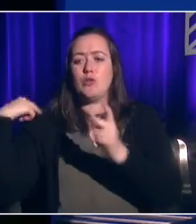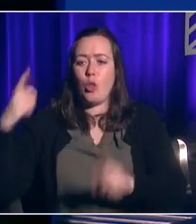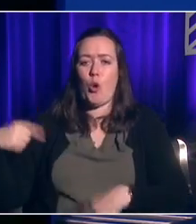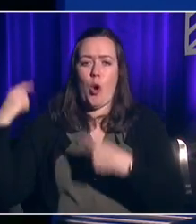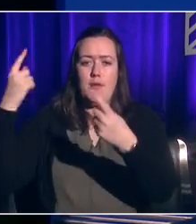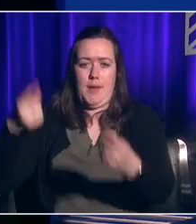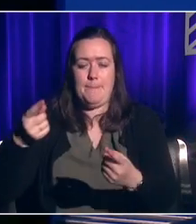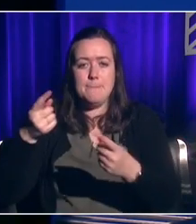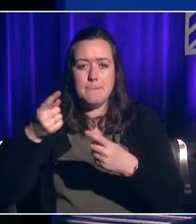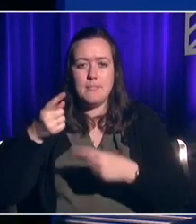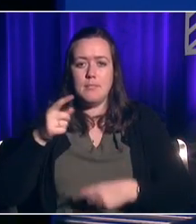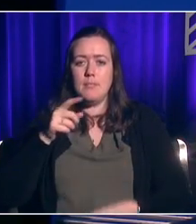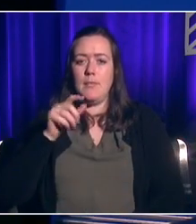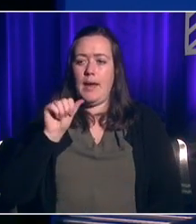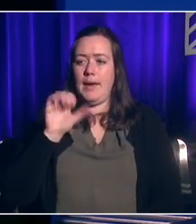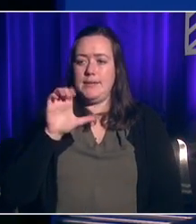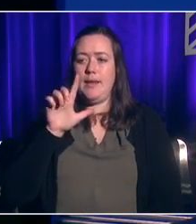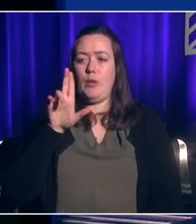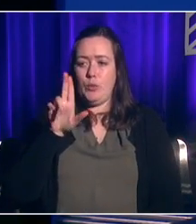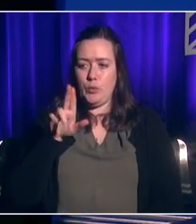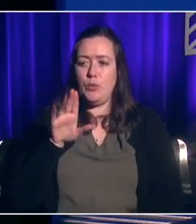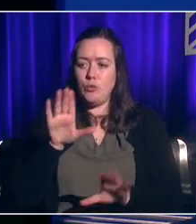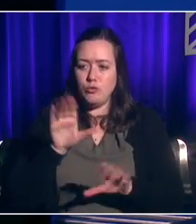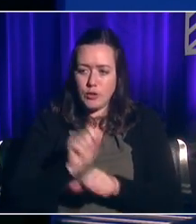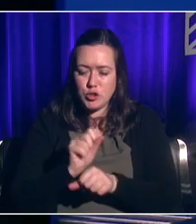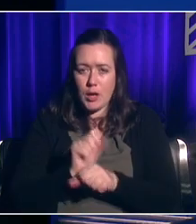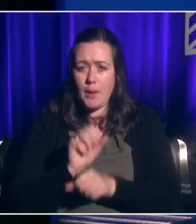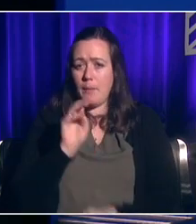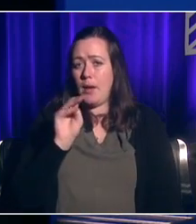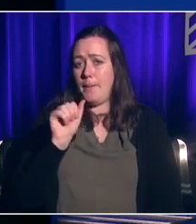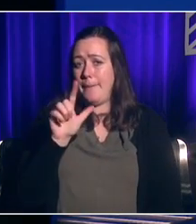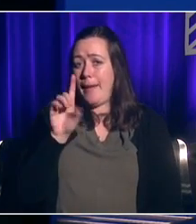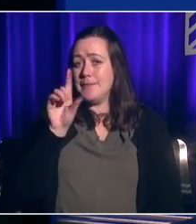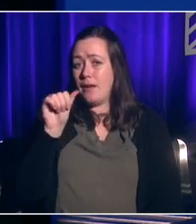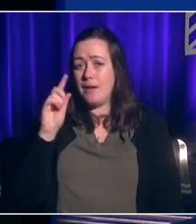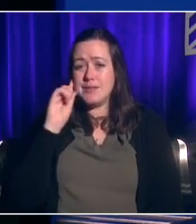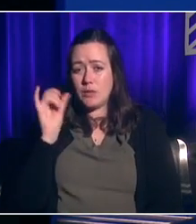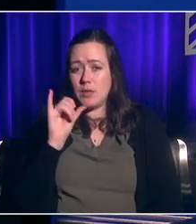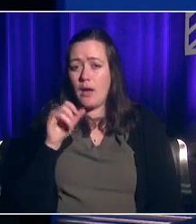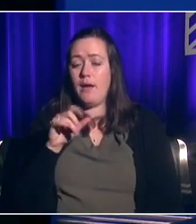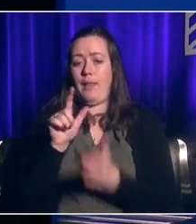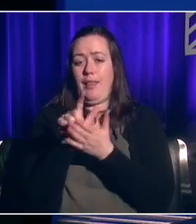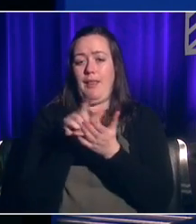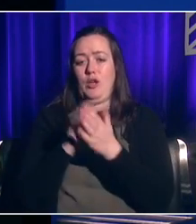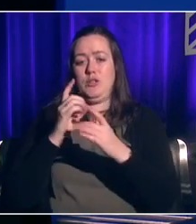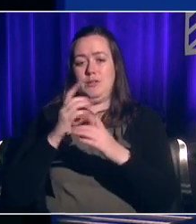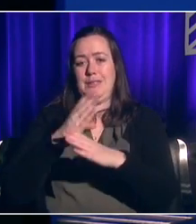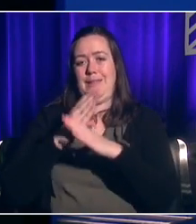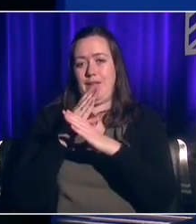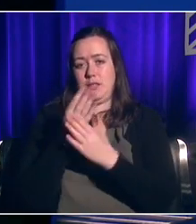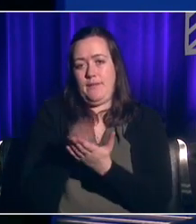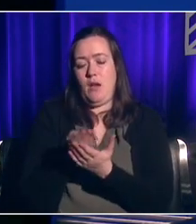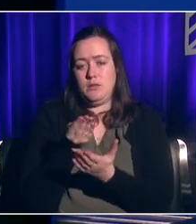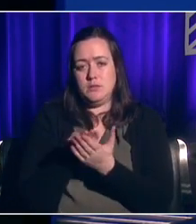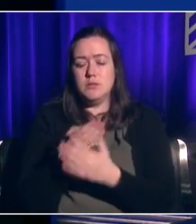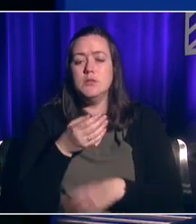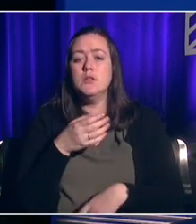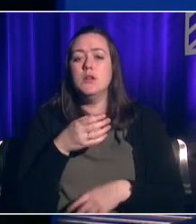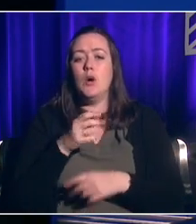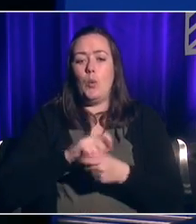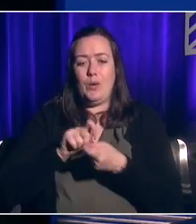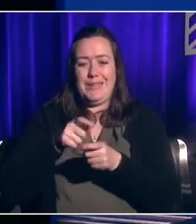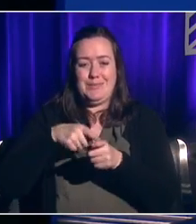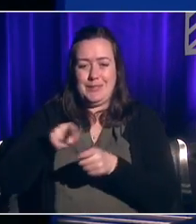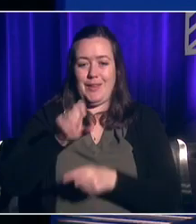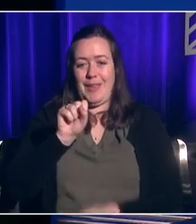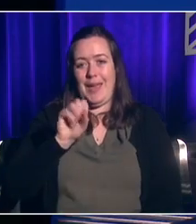doing a fantastic job, but MALDEF is doing a fantastic job. They are the Legal Defense Fund, working specifically on SB4 that I mentioned earlier,